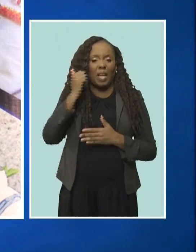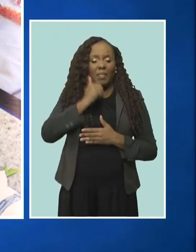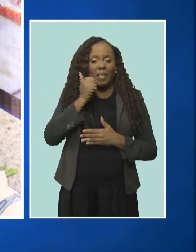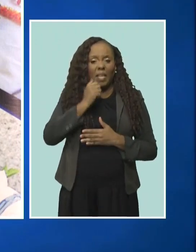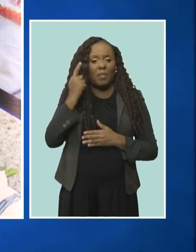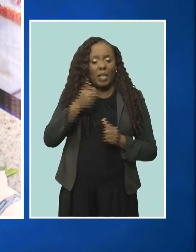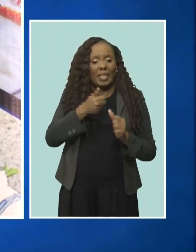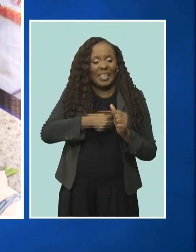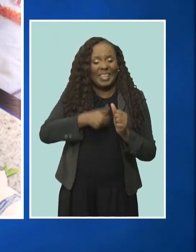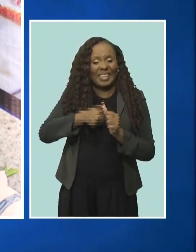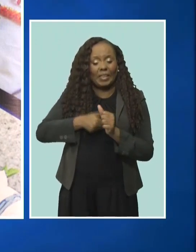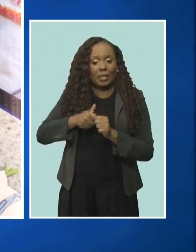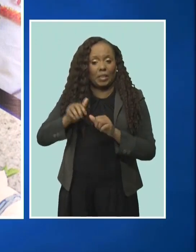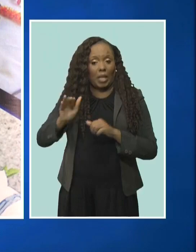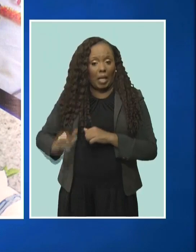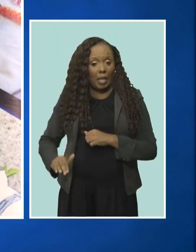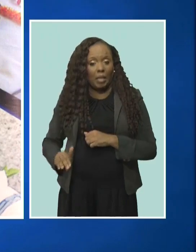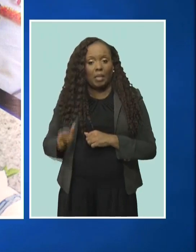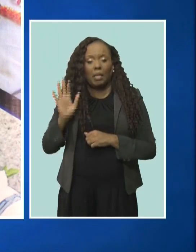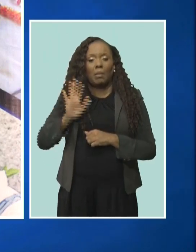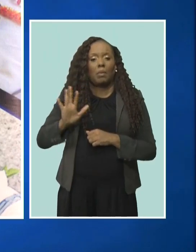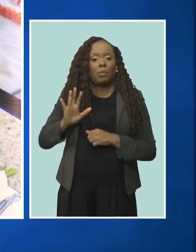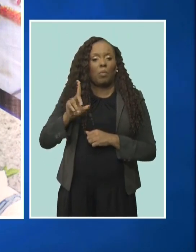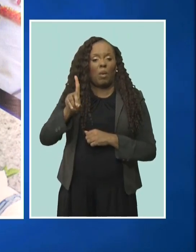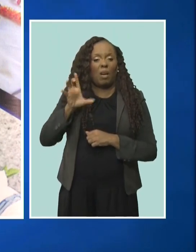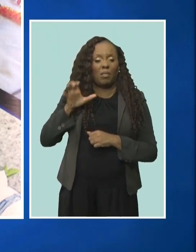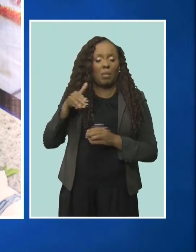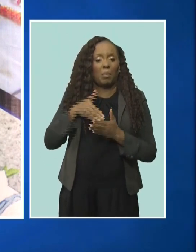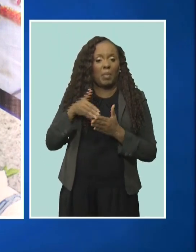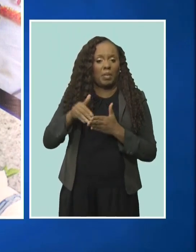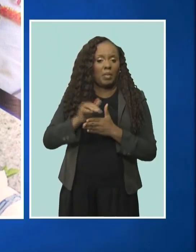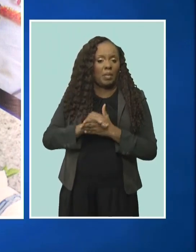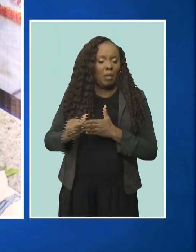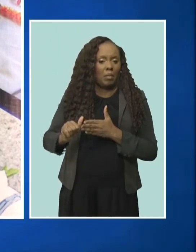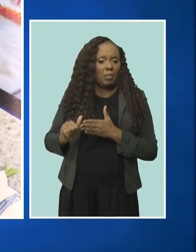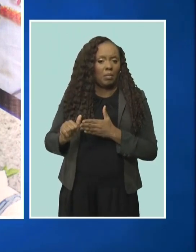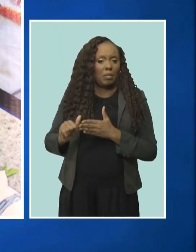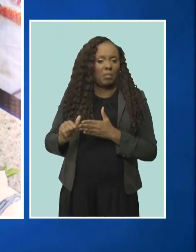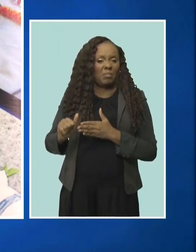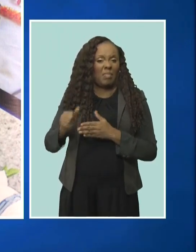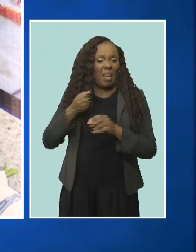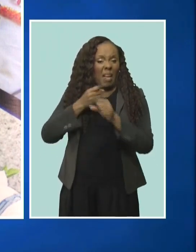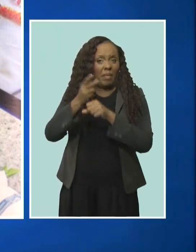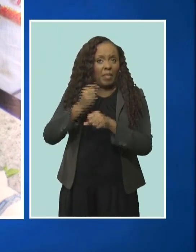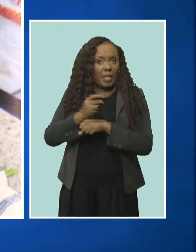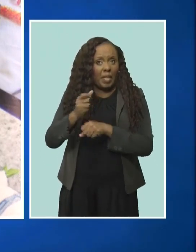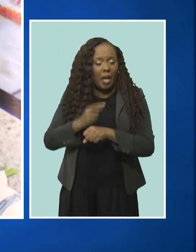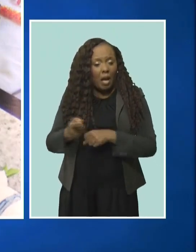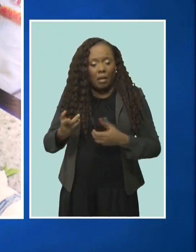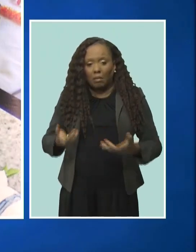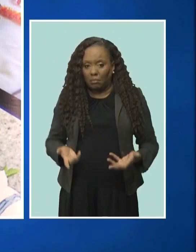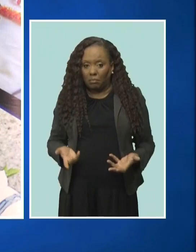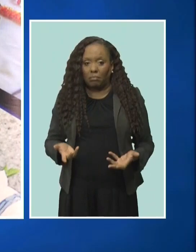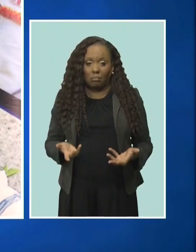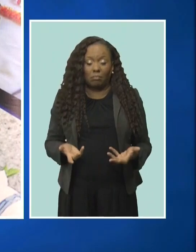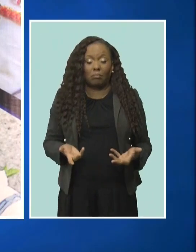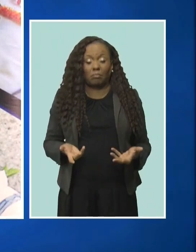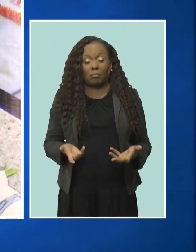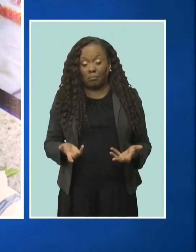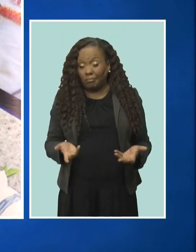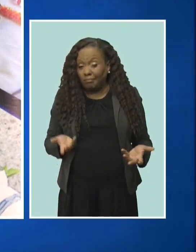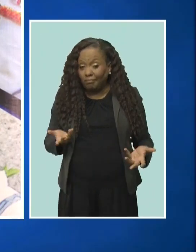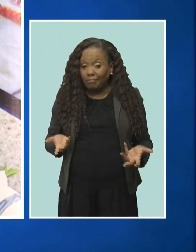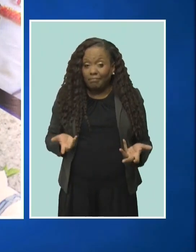to $100 million per year. So it is a viable market that is very,